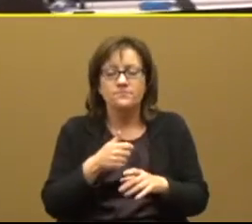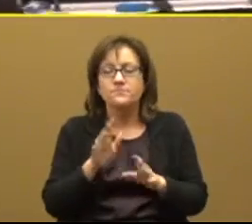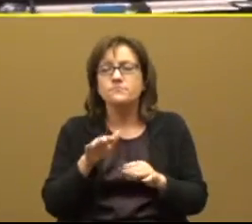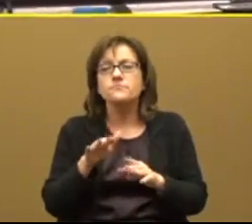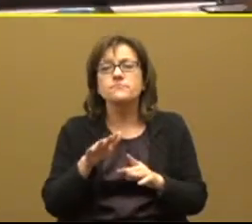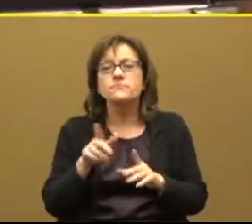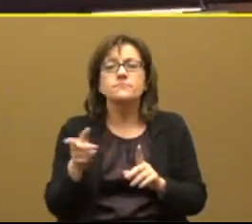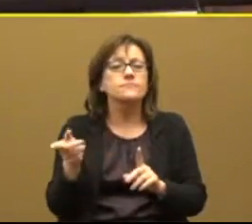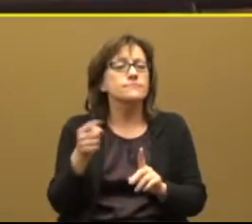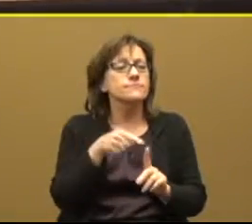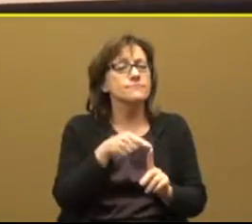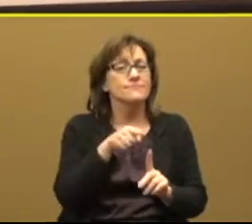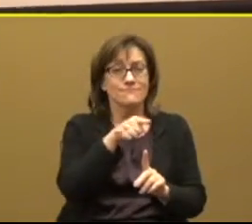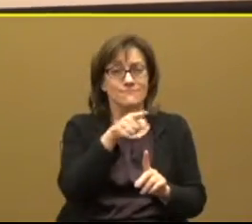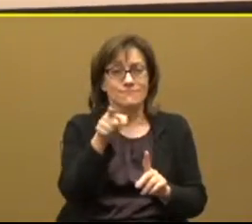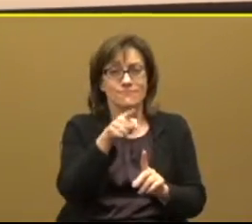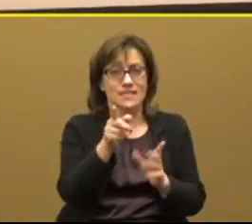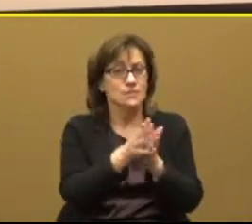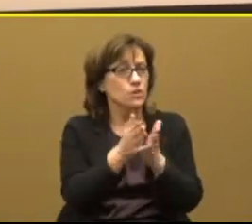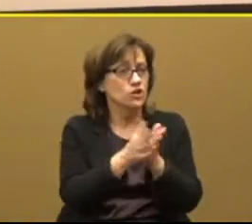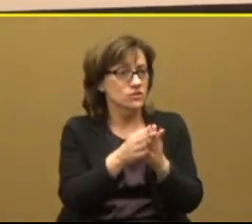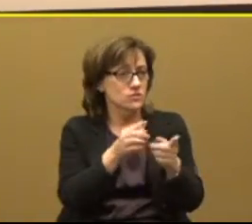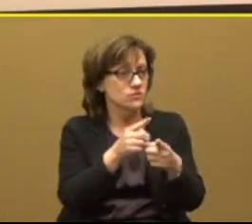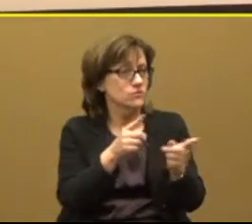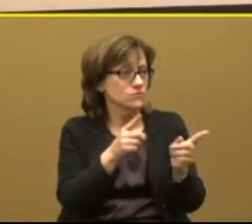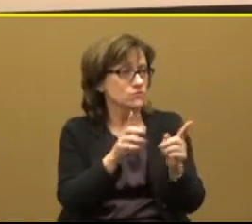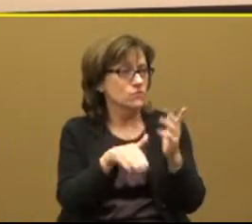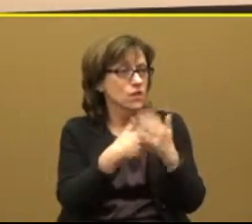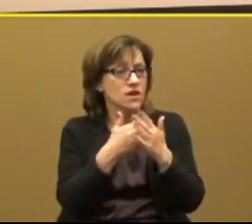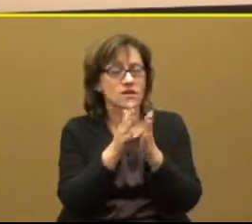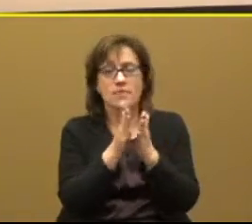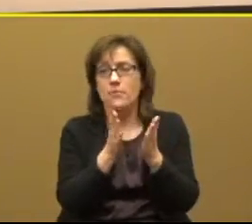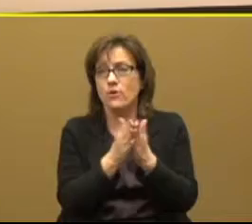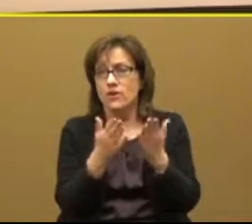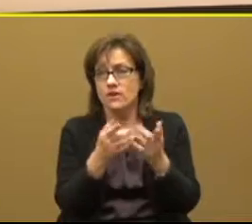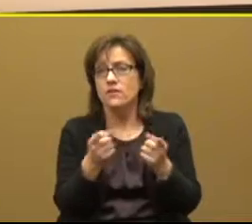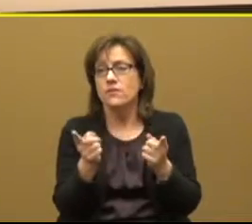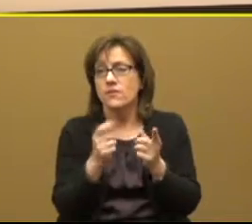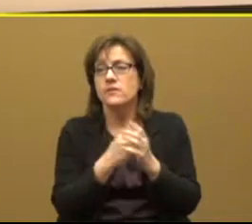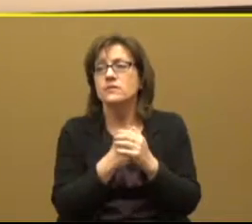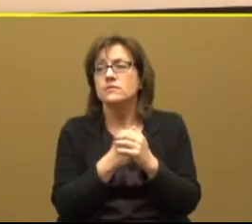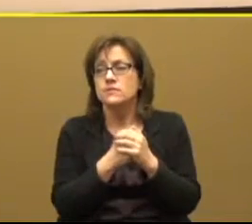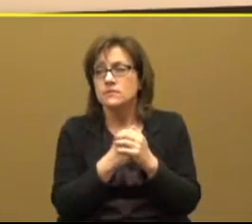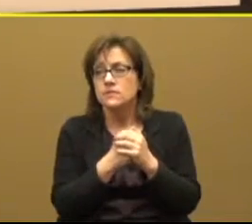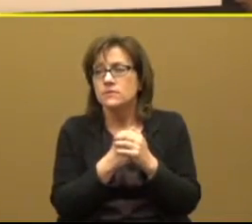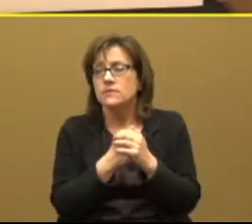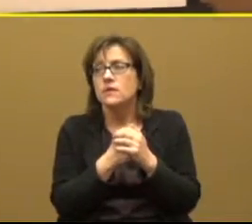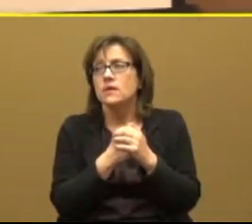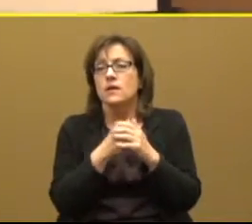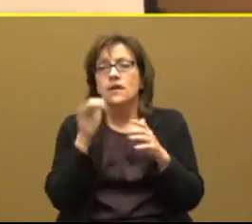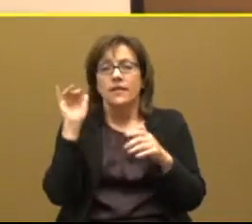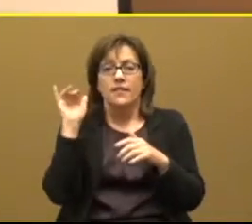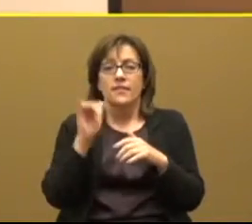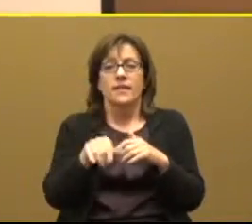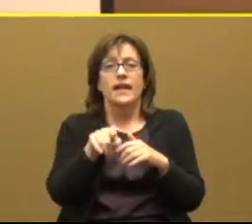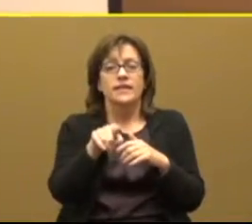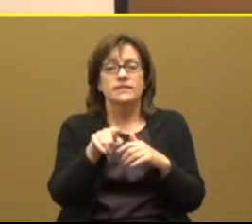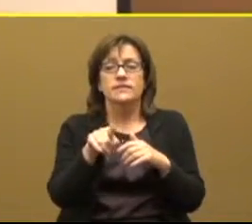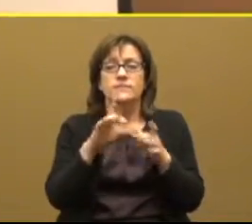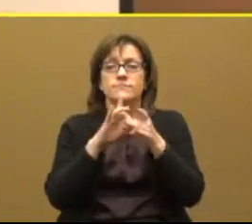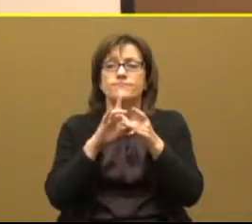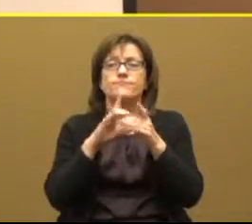just wanted to make sure everybody got a book. The book that you all were given today is about